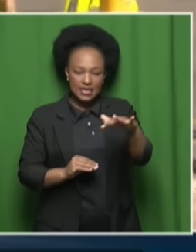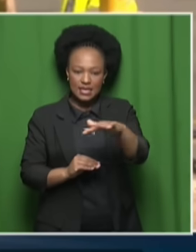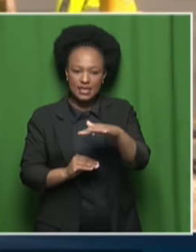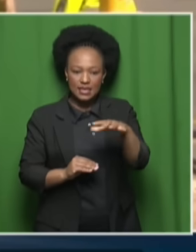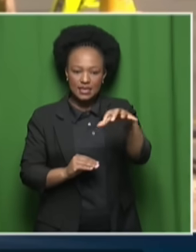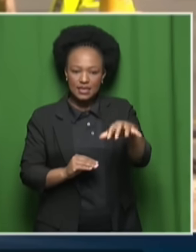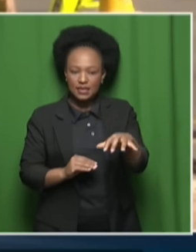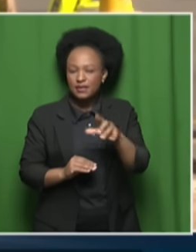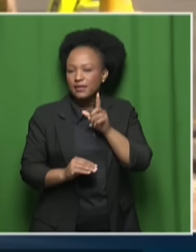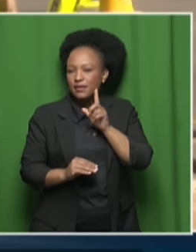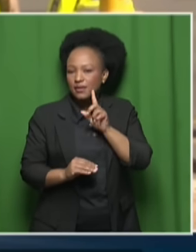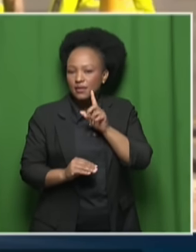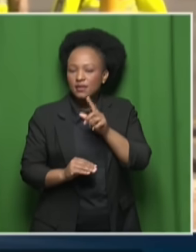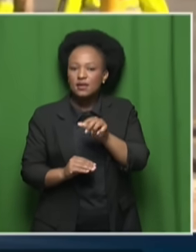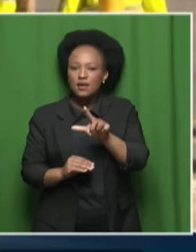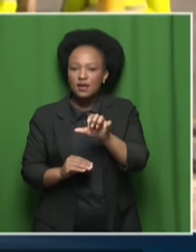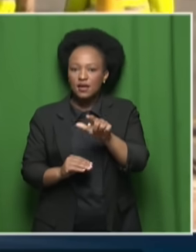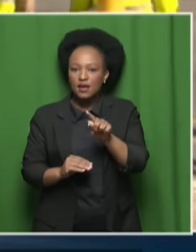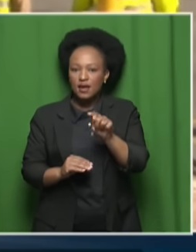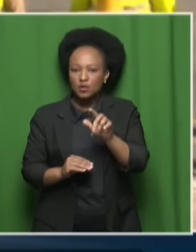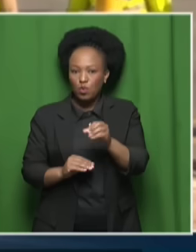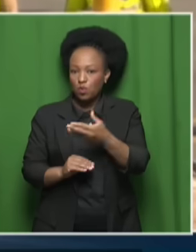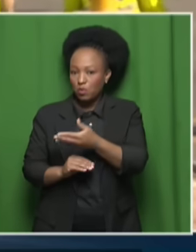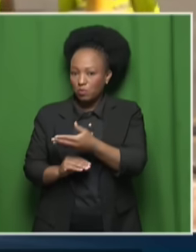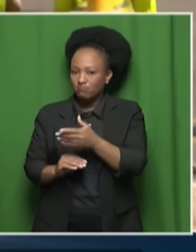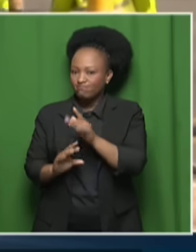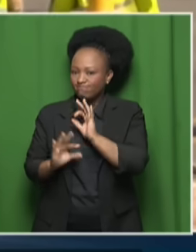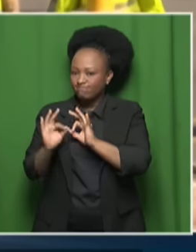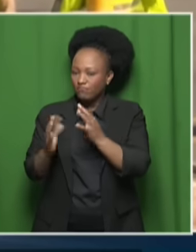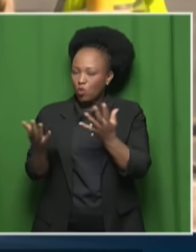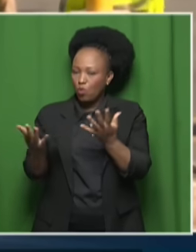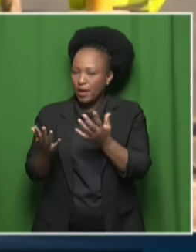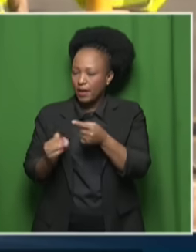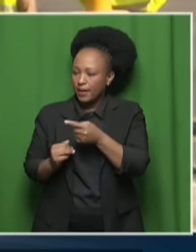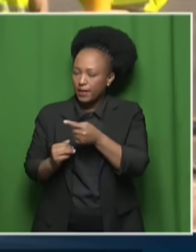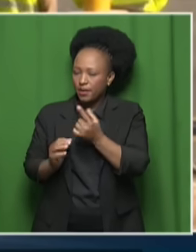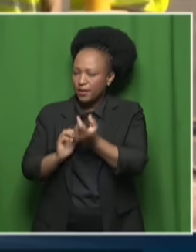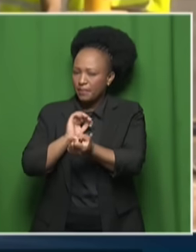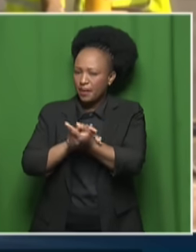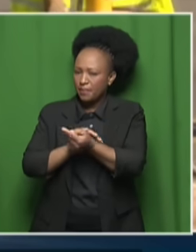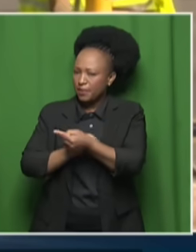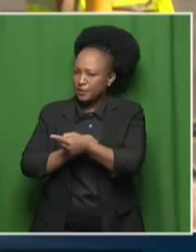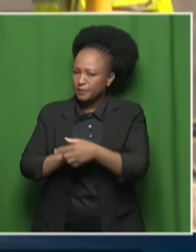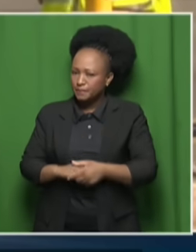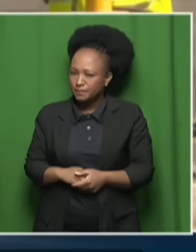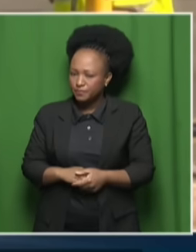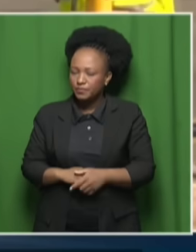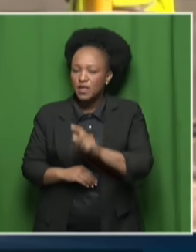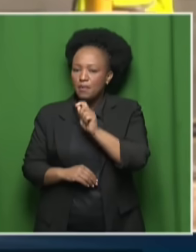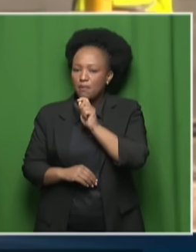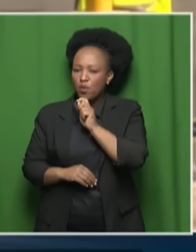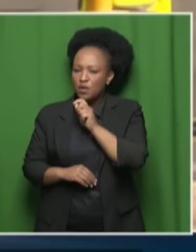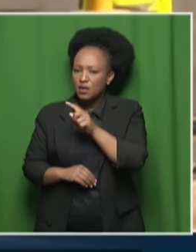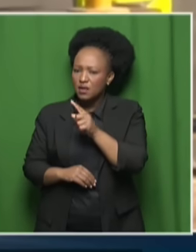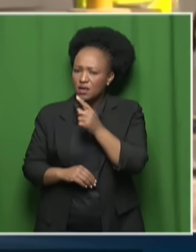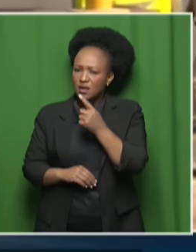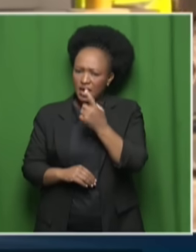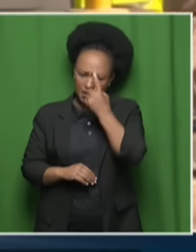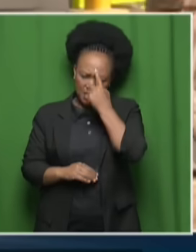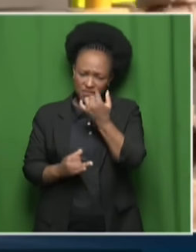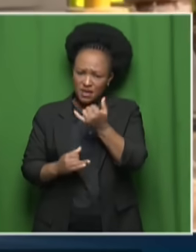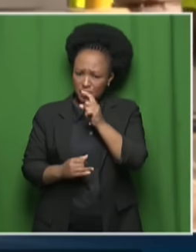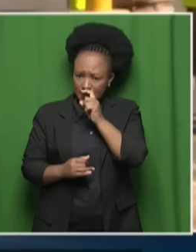she is. Let's cross over to Lerato to give us a sense of where she's at and what's happening there. Lerato, good morning to you once again. I believe you're in Sandton